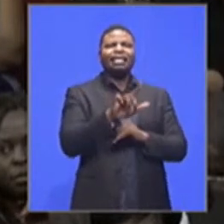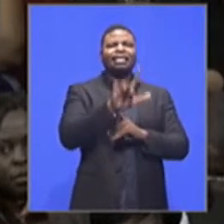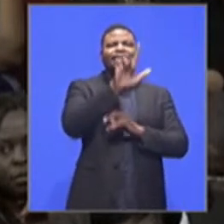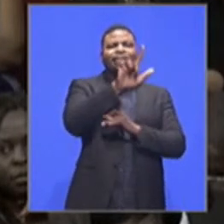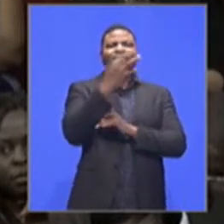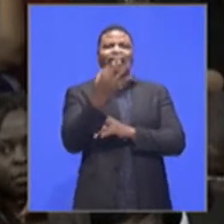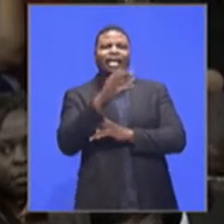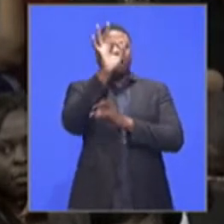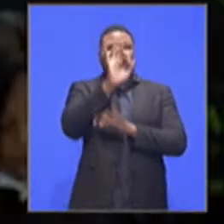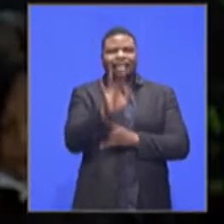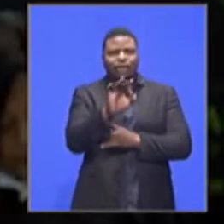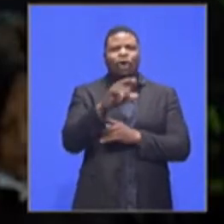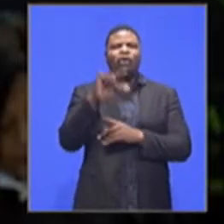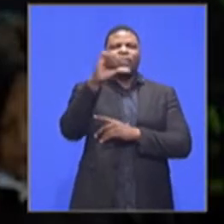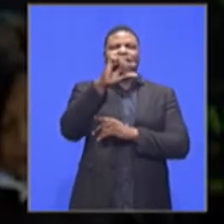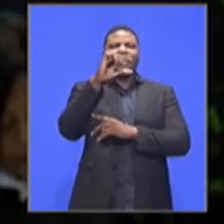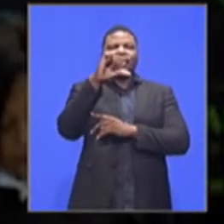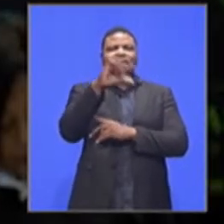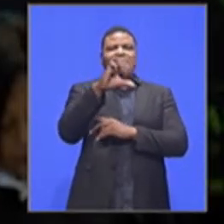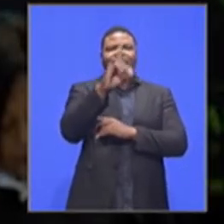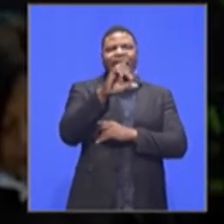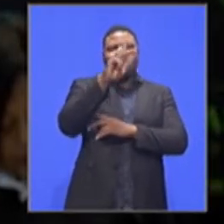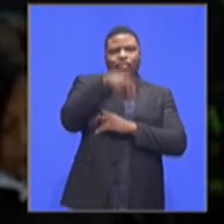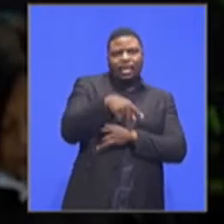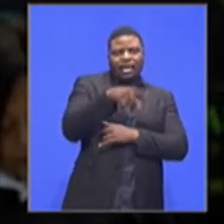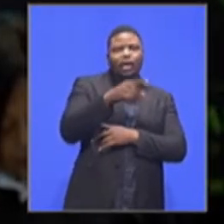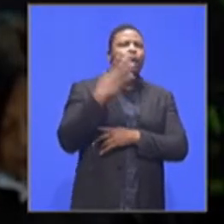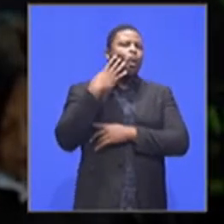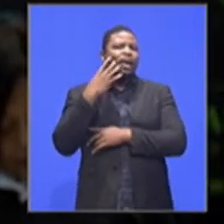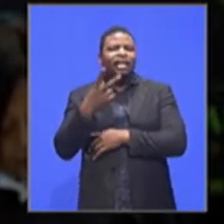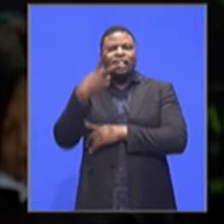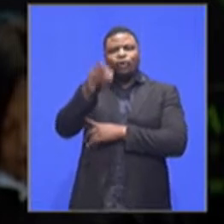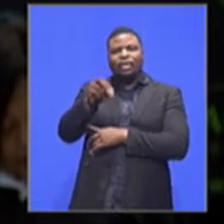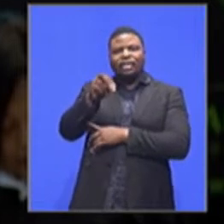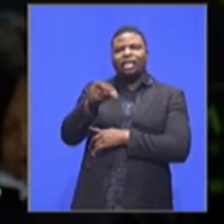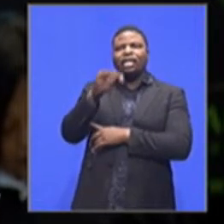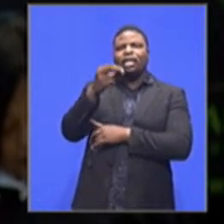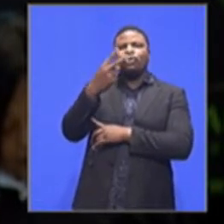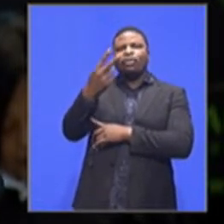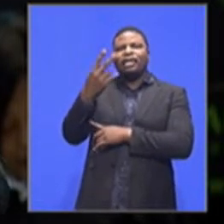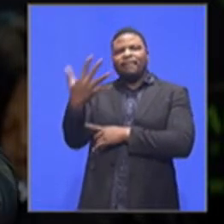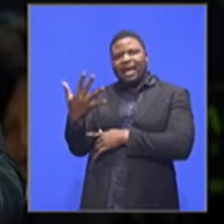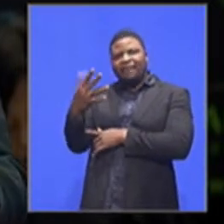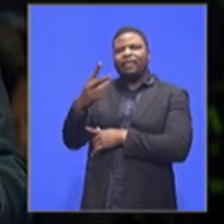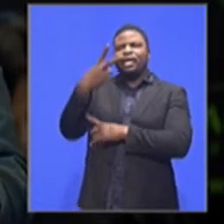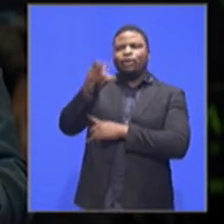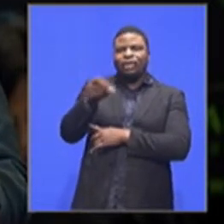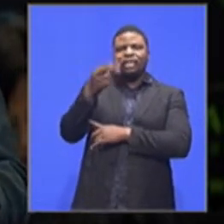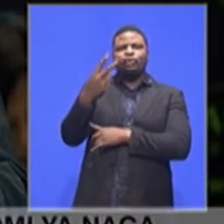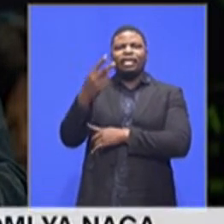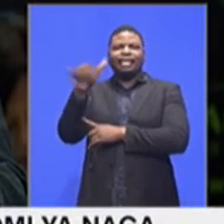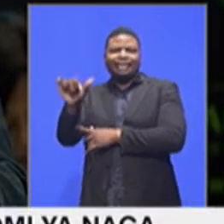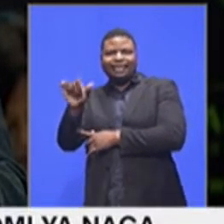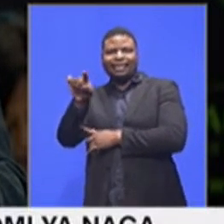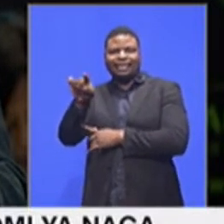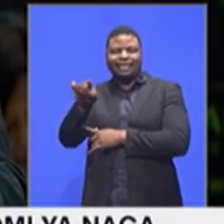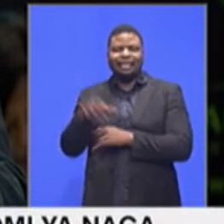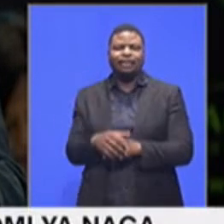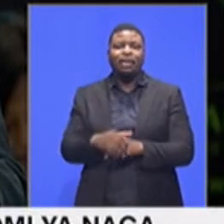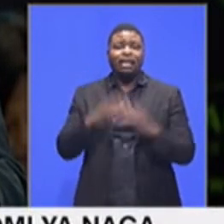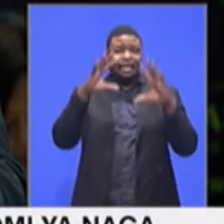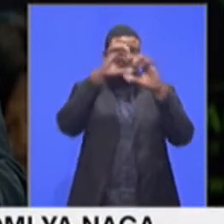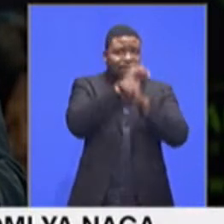GDP in 2025-26. This is 3 years later than anticipated in the